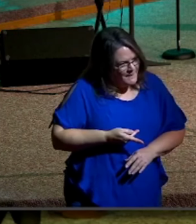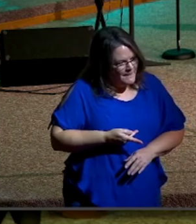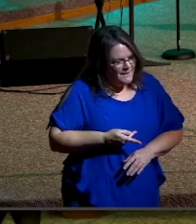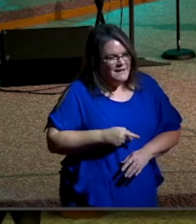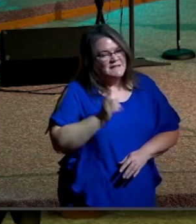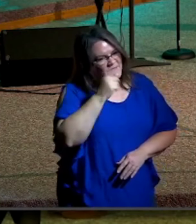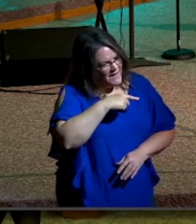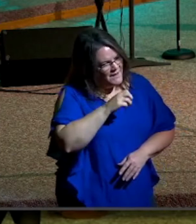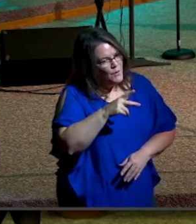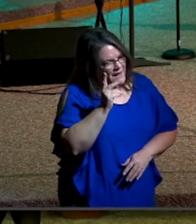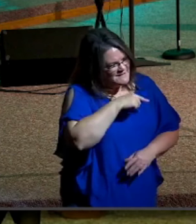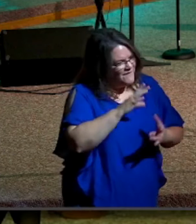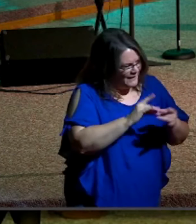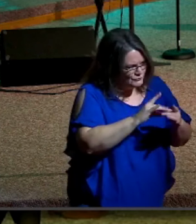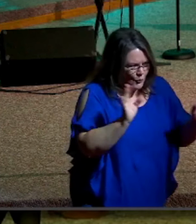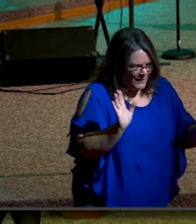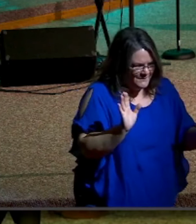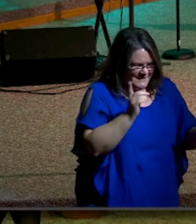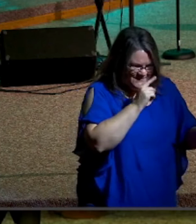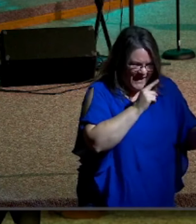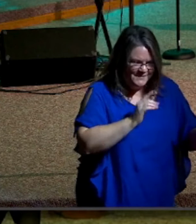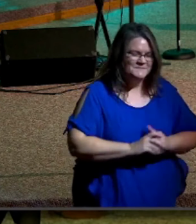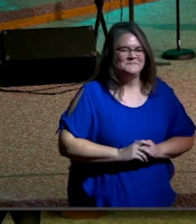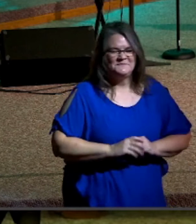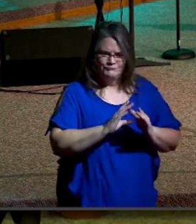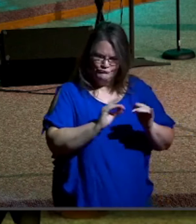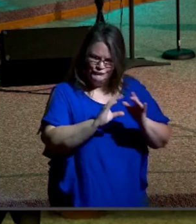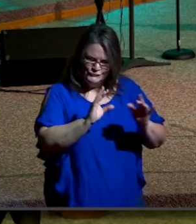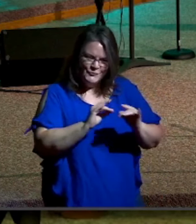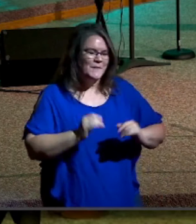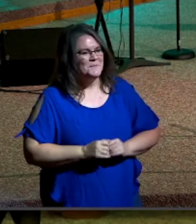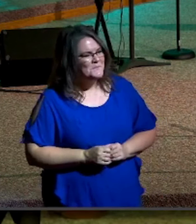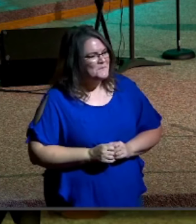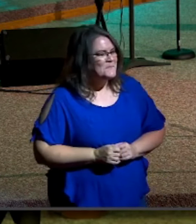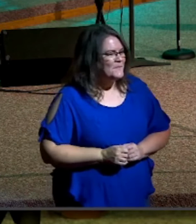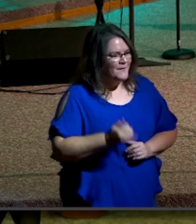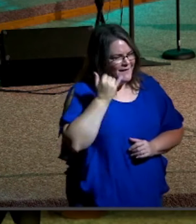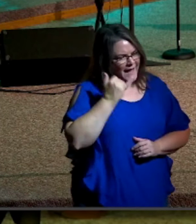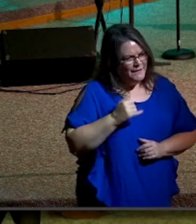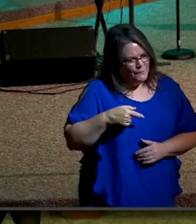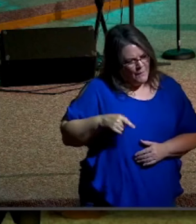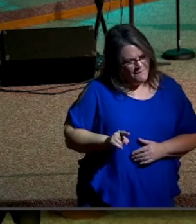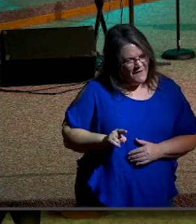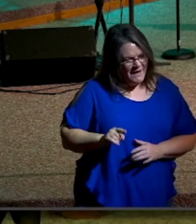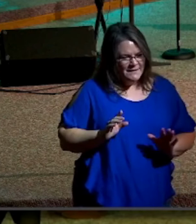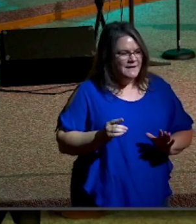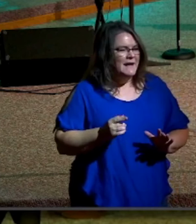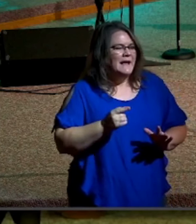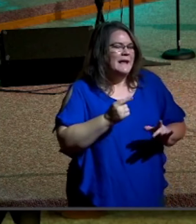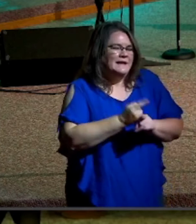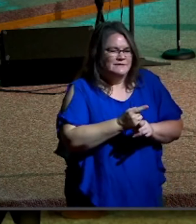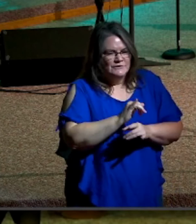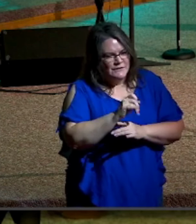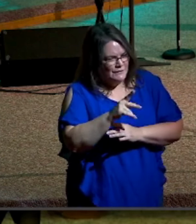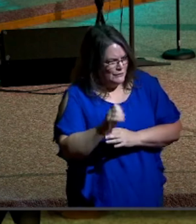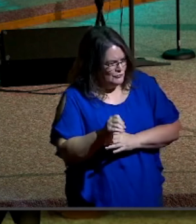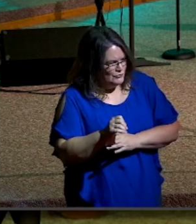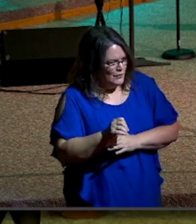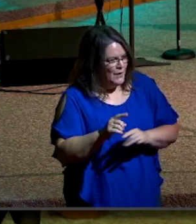It's a fake story. And if you do get offended by it, it's only a joke, but feel free to email